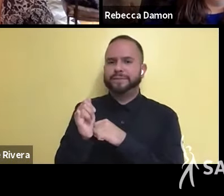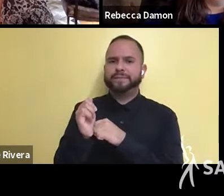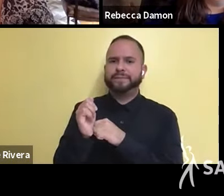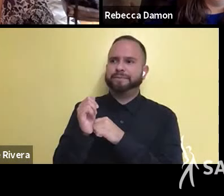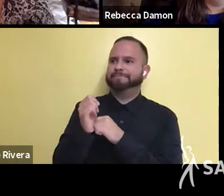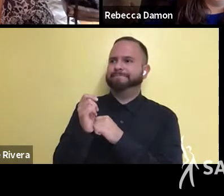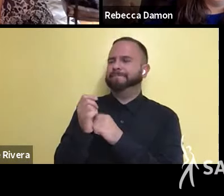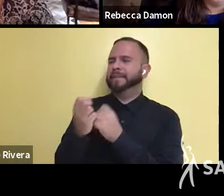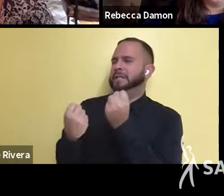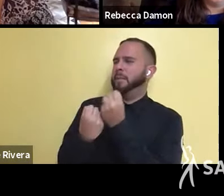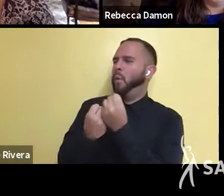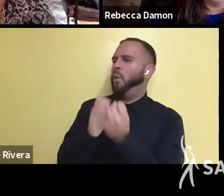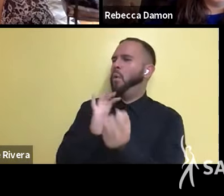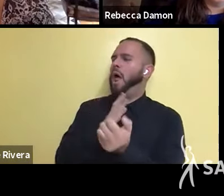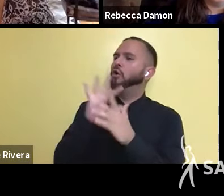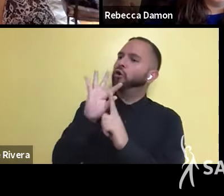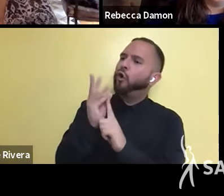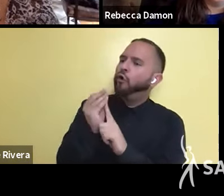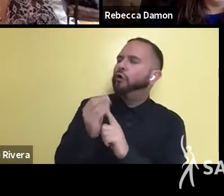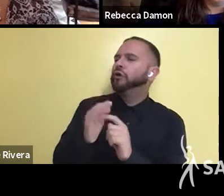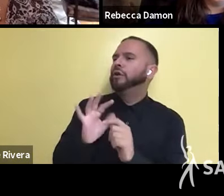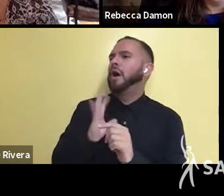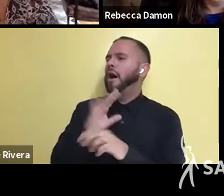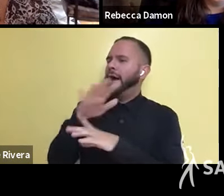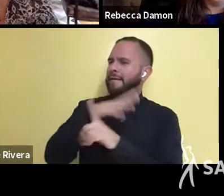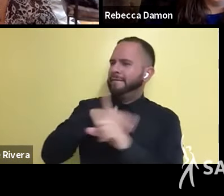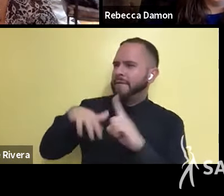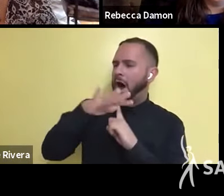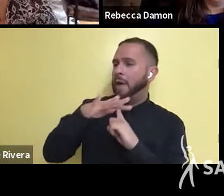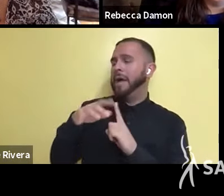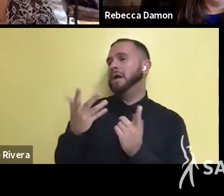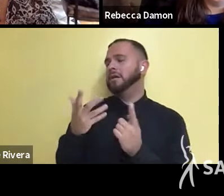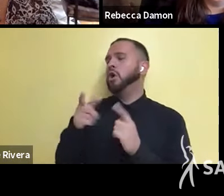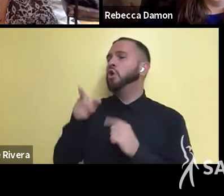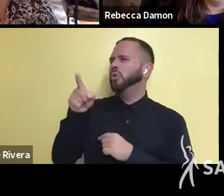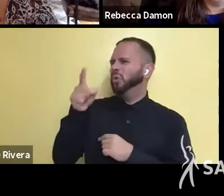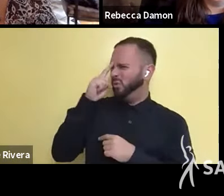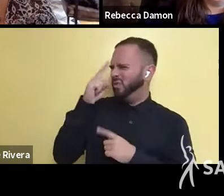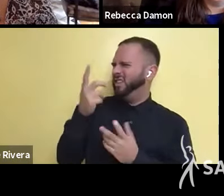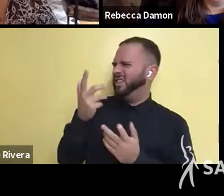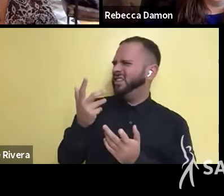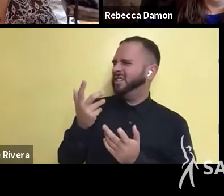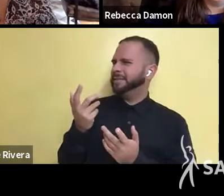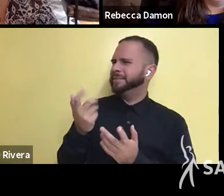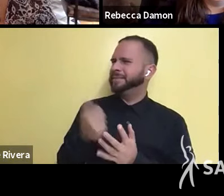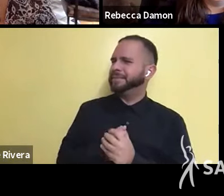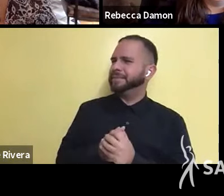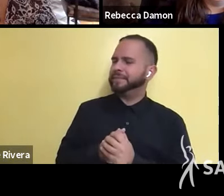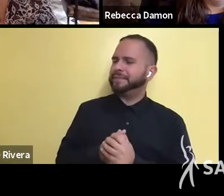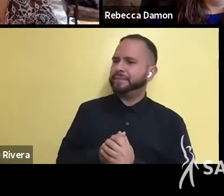our culture and our environment, whatever, all those things. Do you also think that part of that is due to